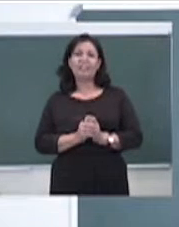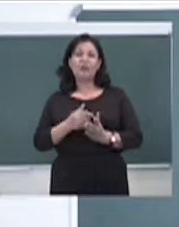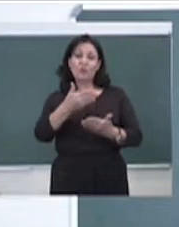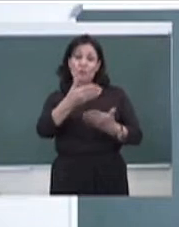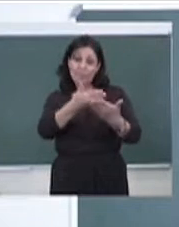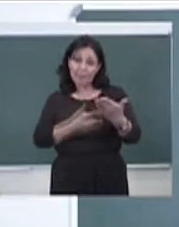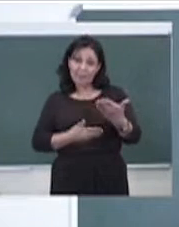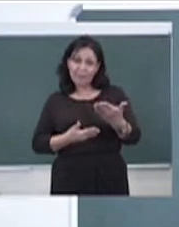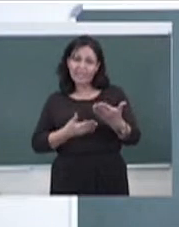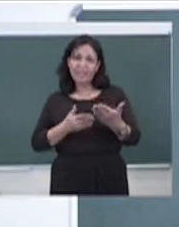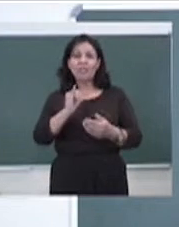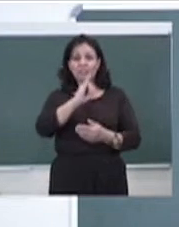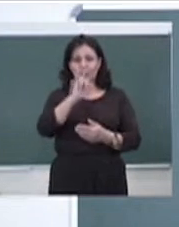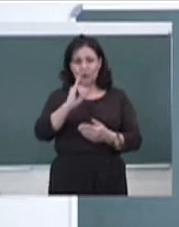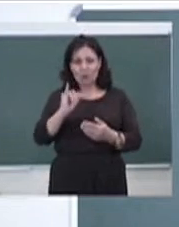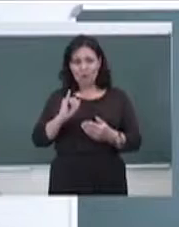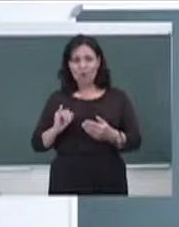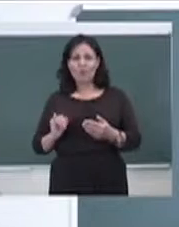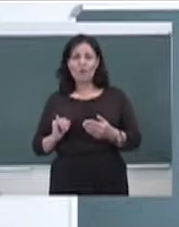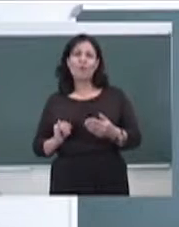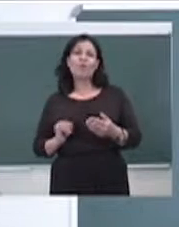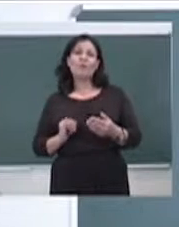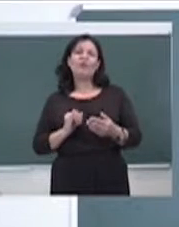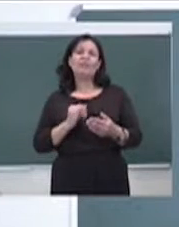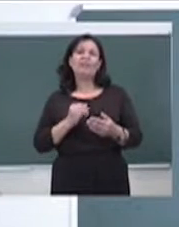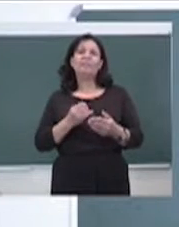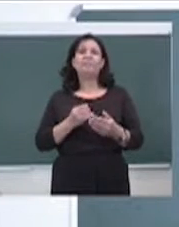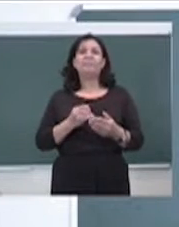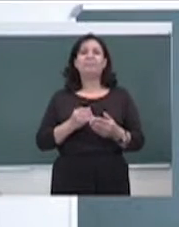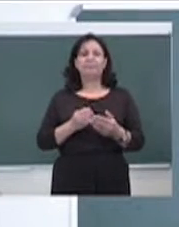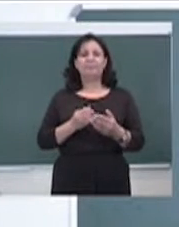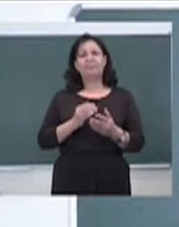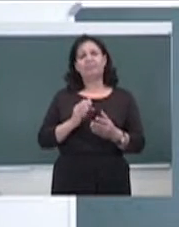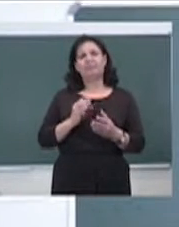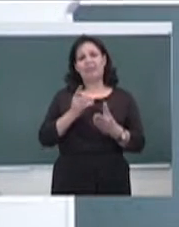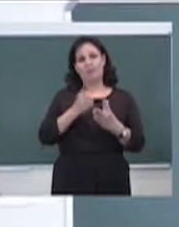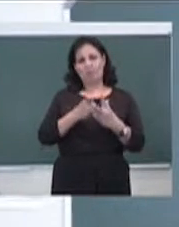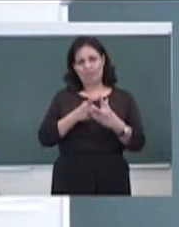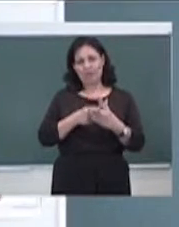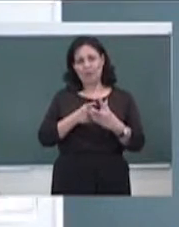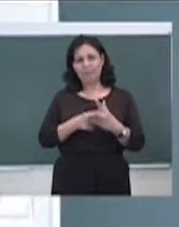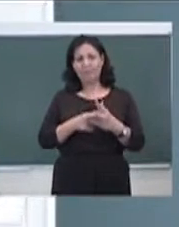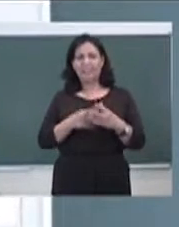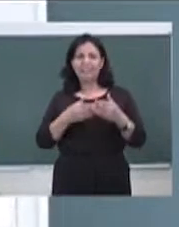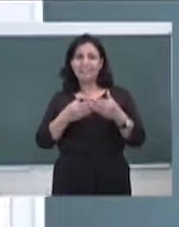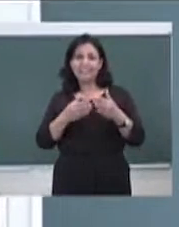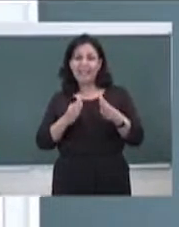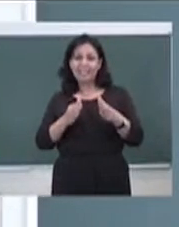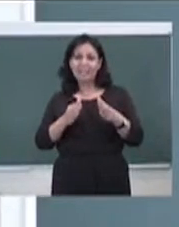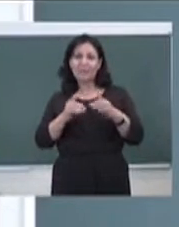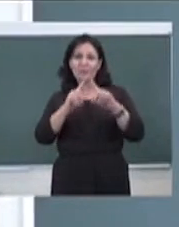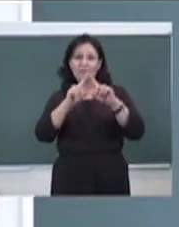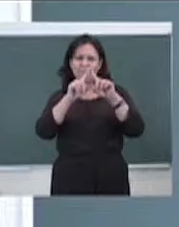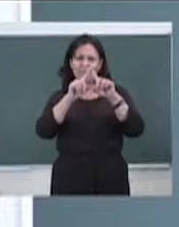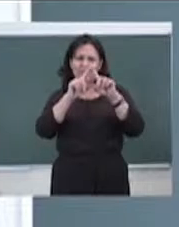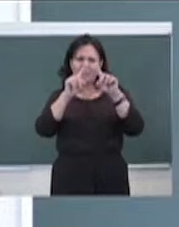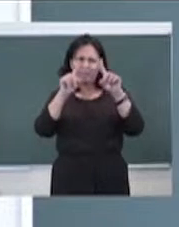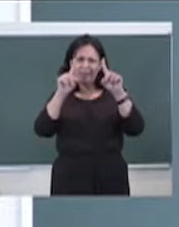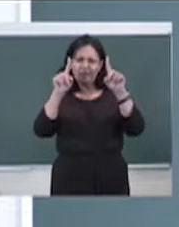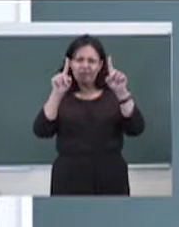draw the missing window. You can start with a big